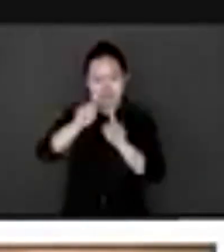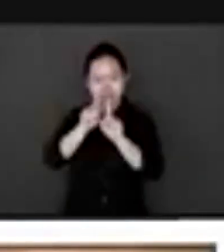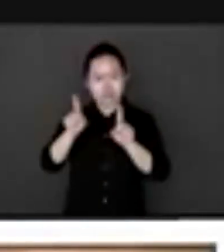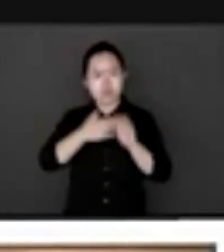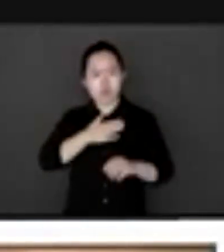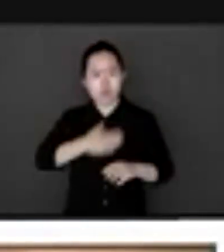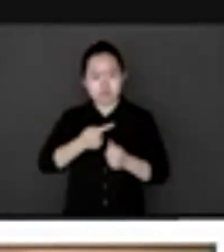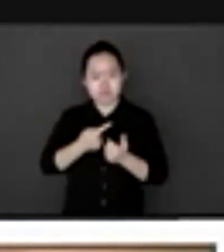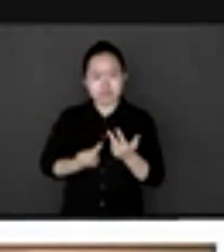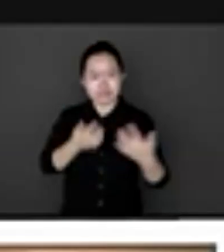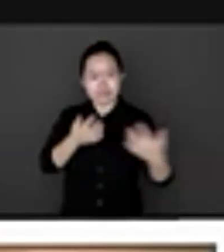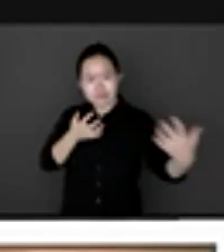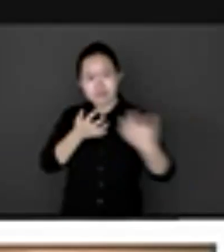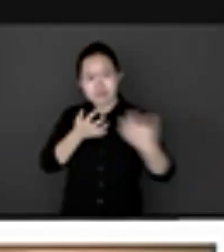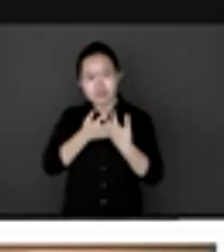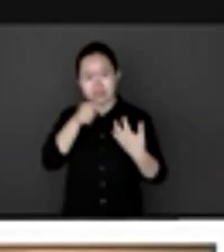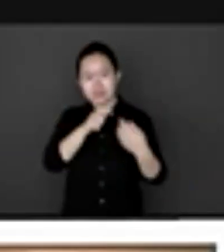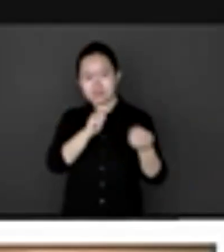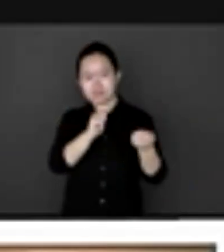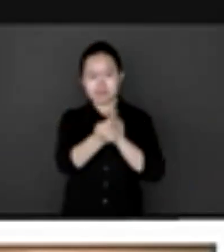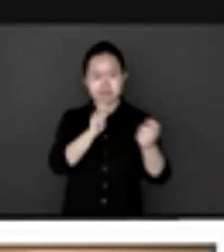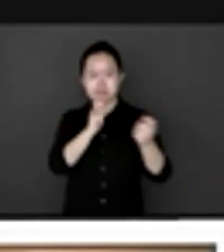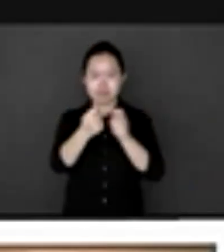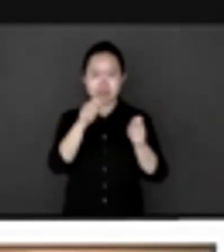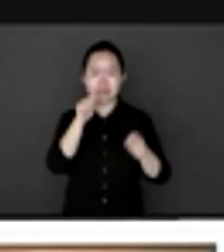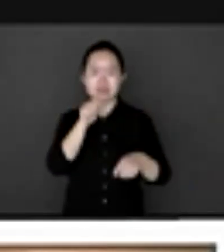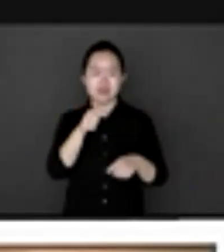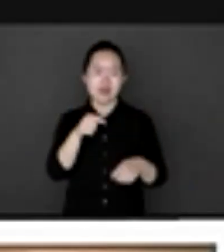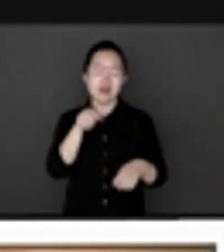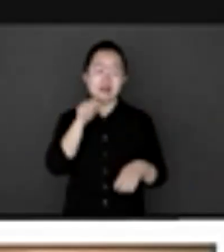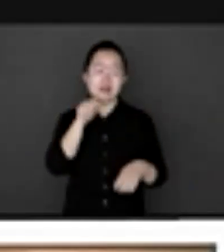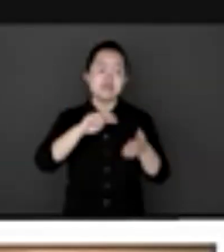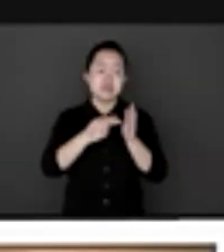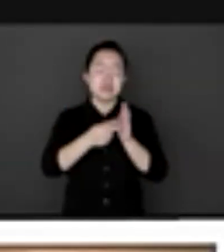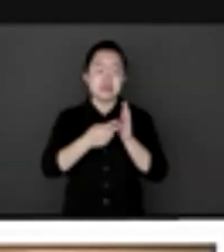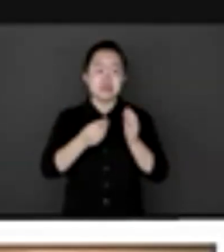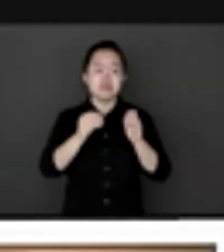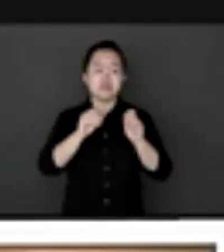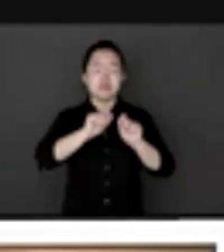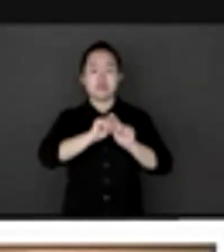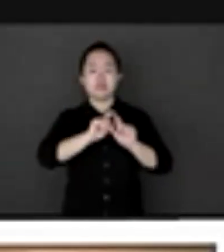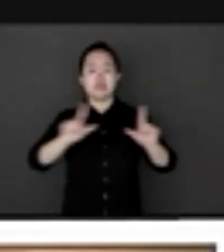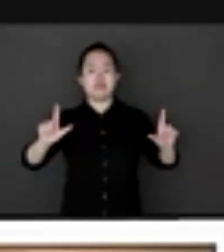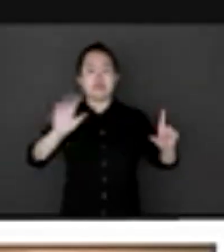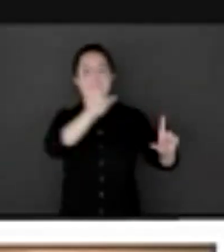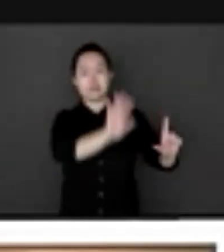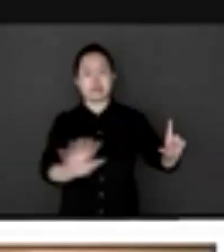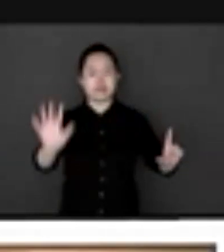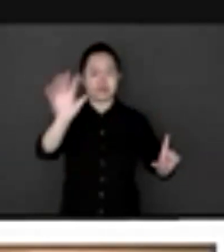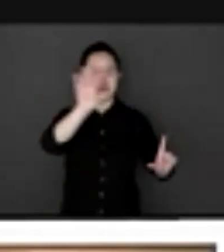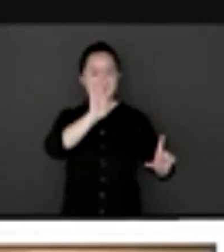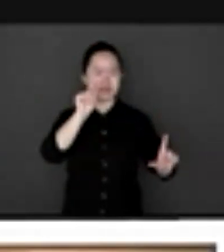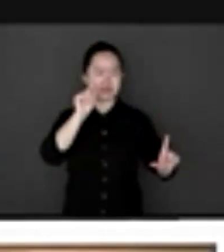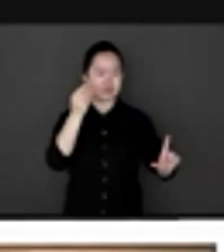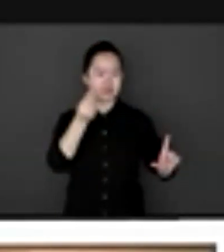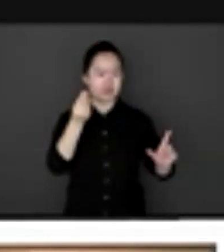to have what we call a very holistic picture of what digitalization means for universities. Next slide, please. Thank you very much